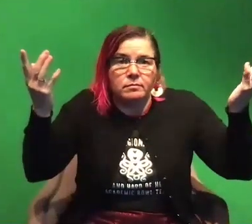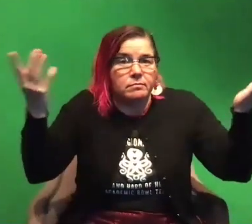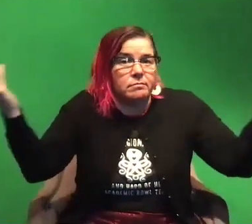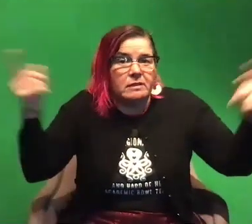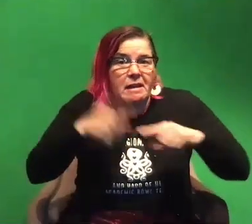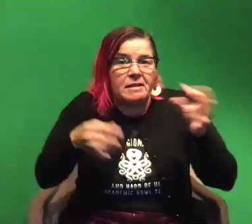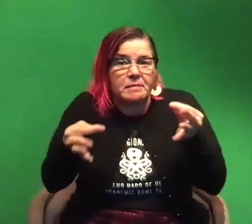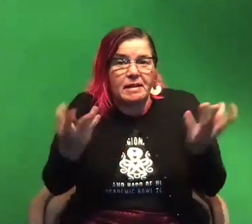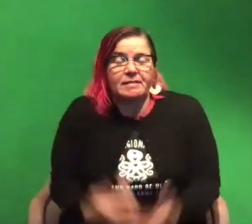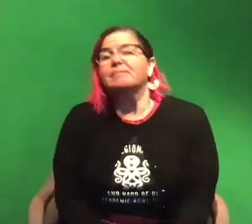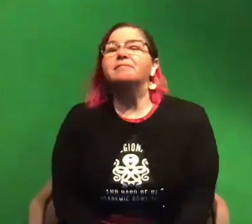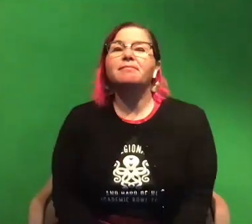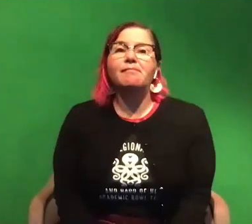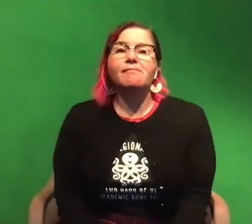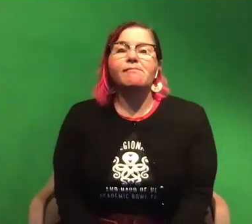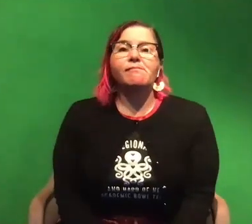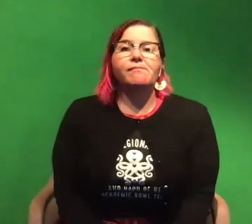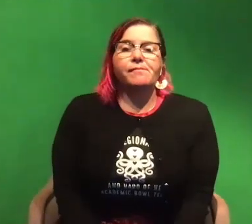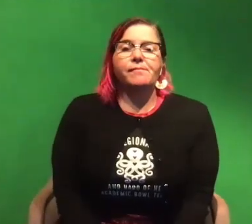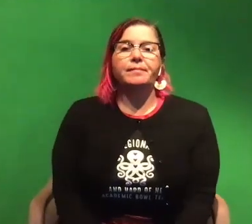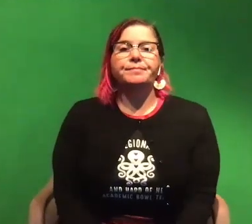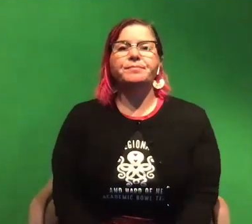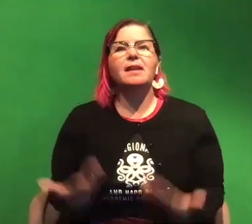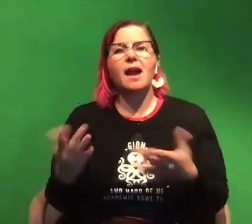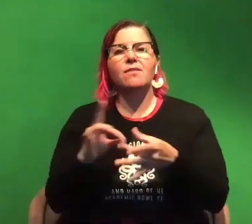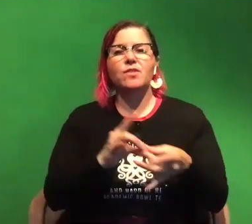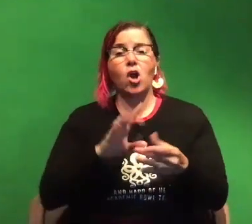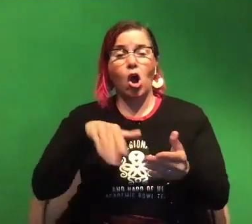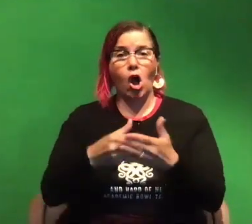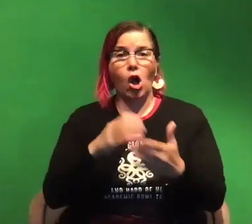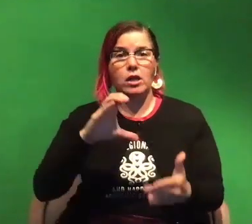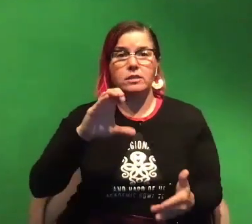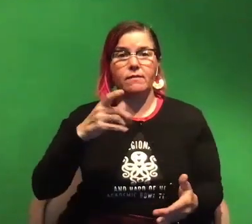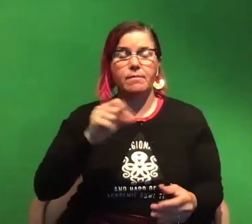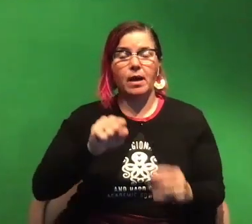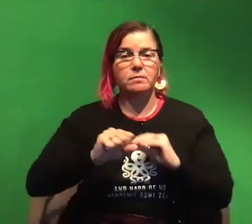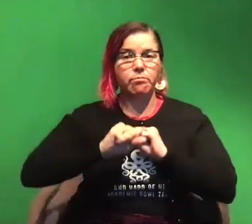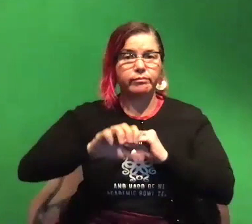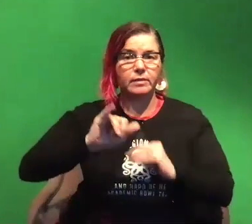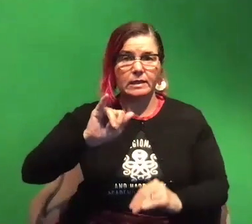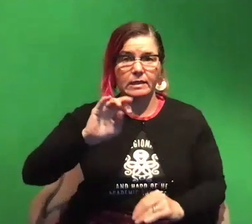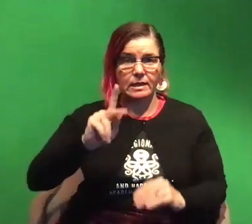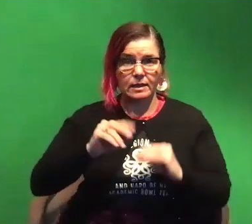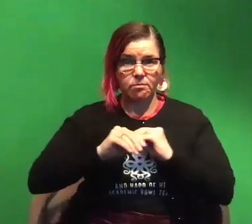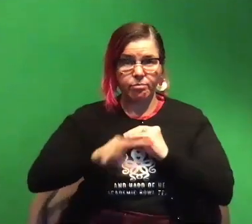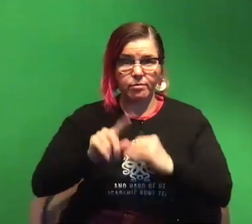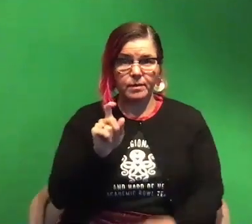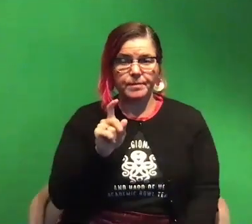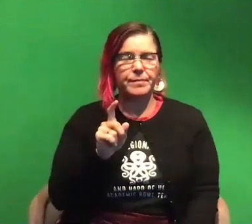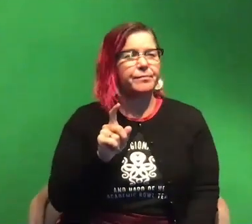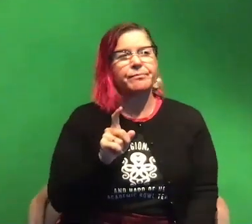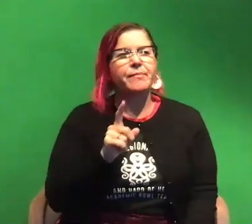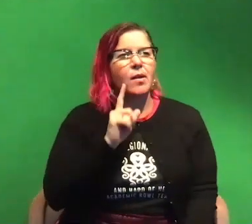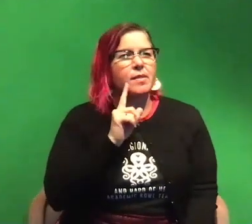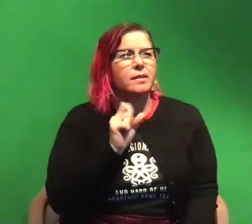know. So we're kind of related. Do all cephalopods ink? I don't believe so. I think there's